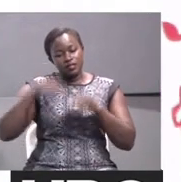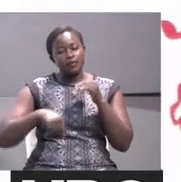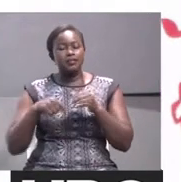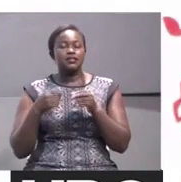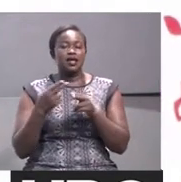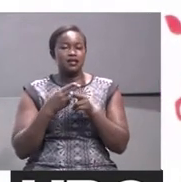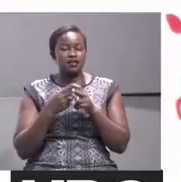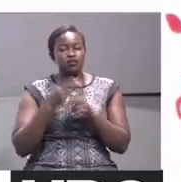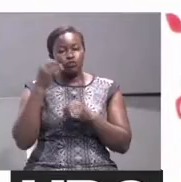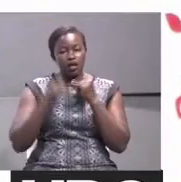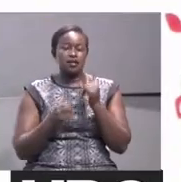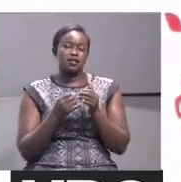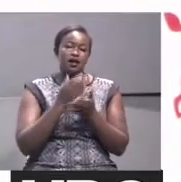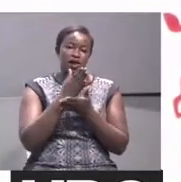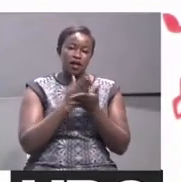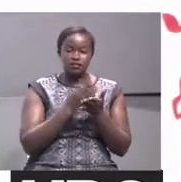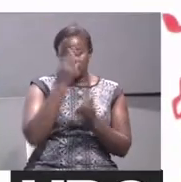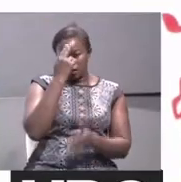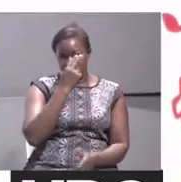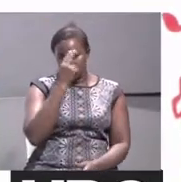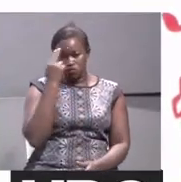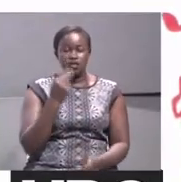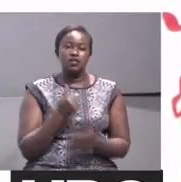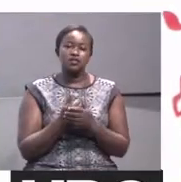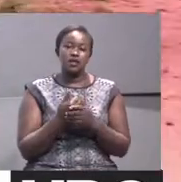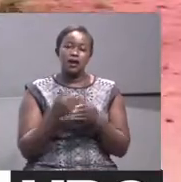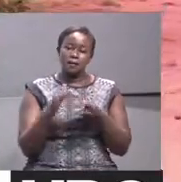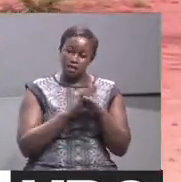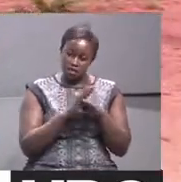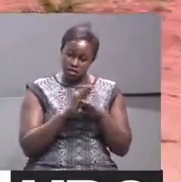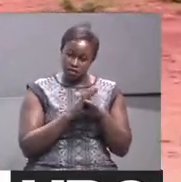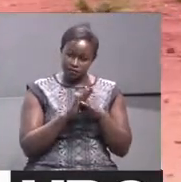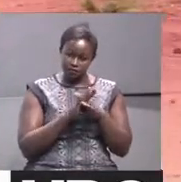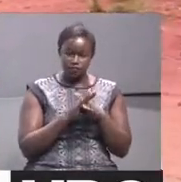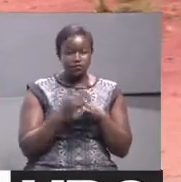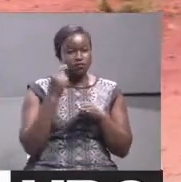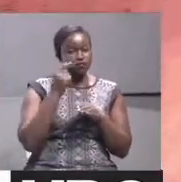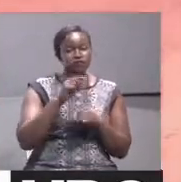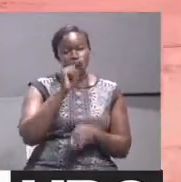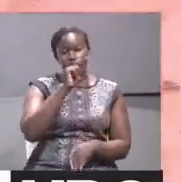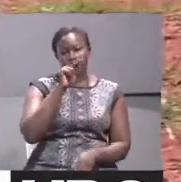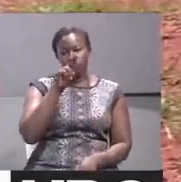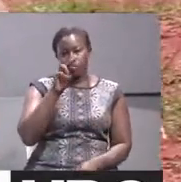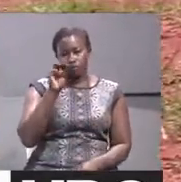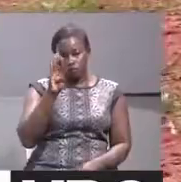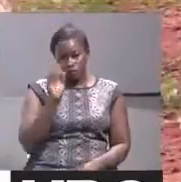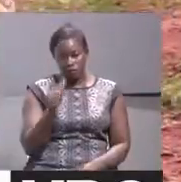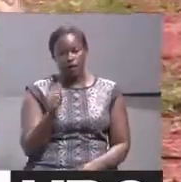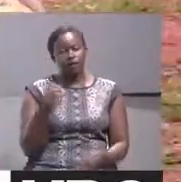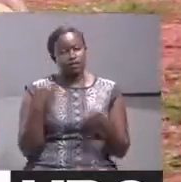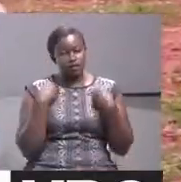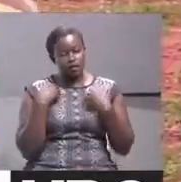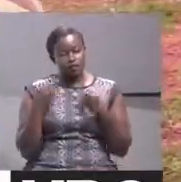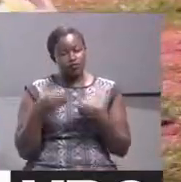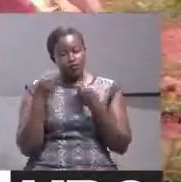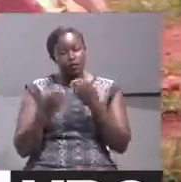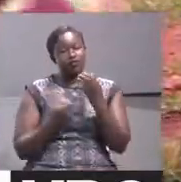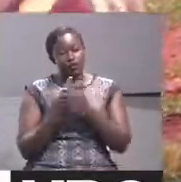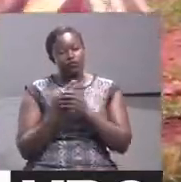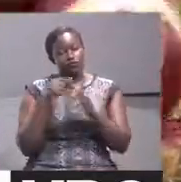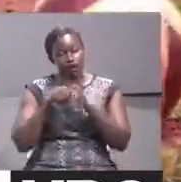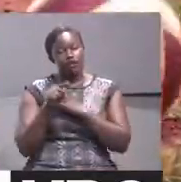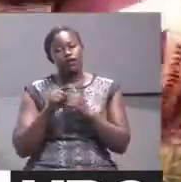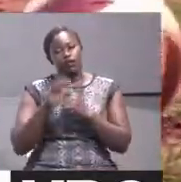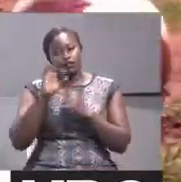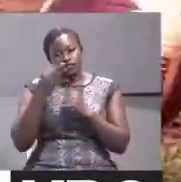So some students, they have busy schedules. For Nkumba University, this game provides a chance to enter a third ever final.